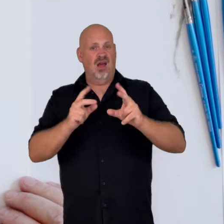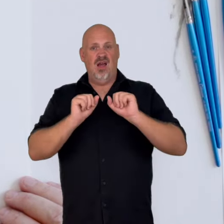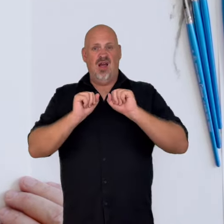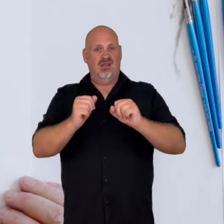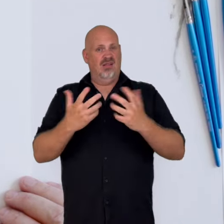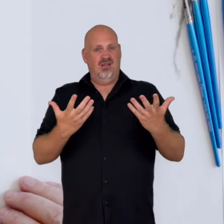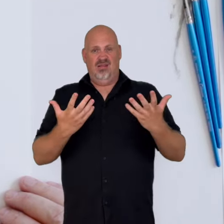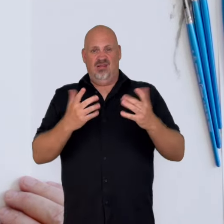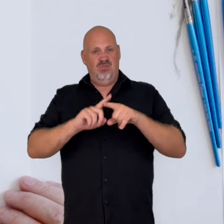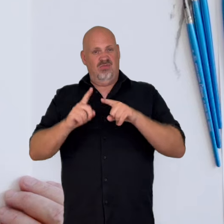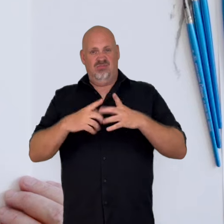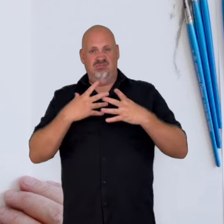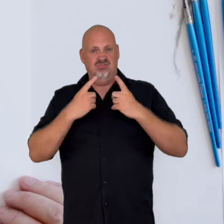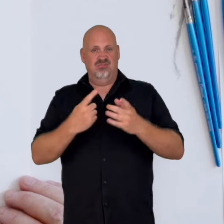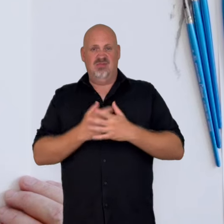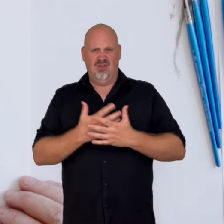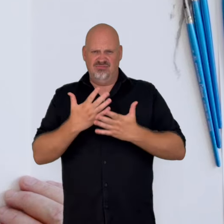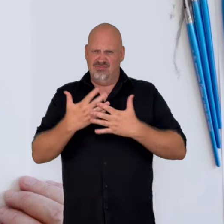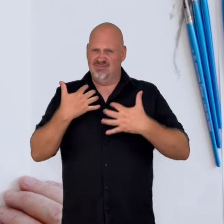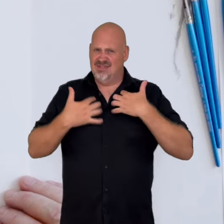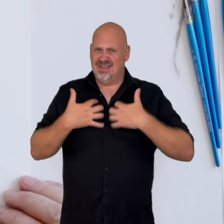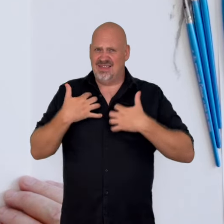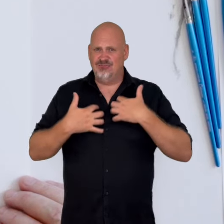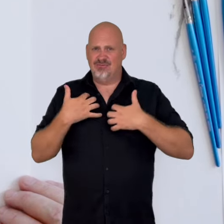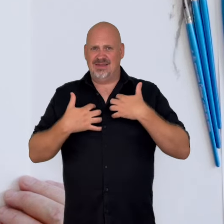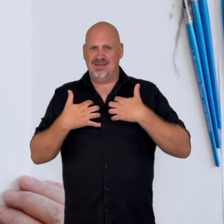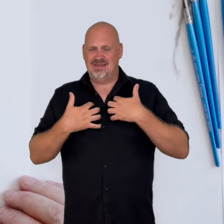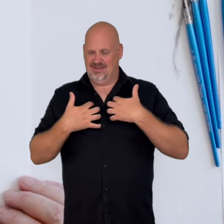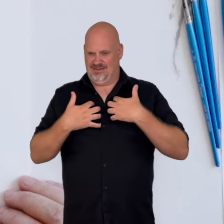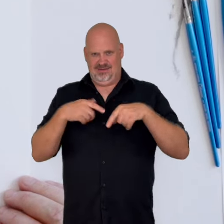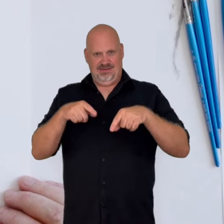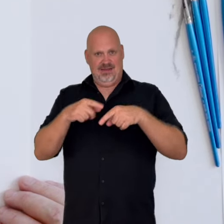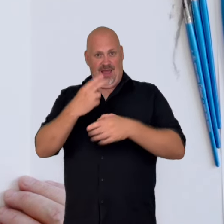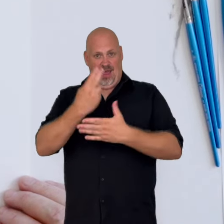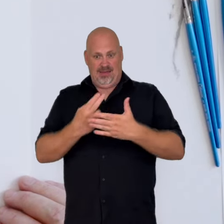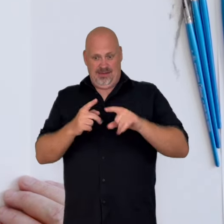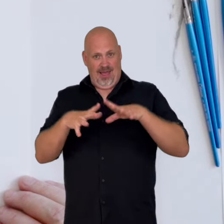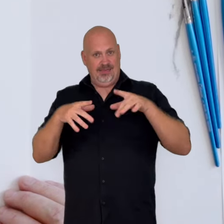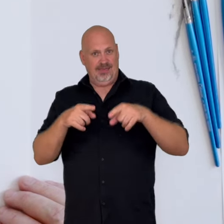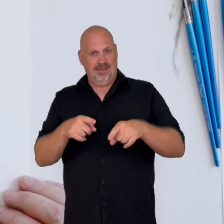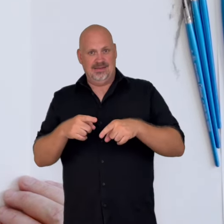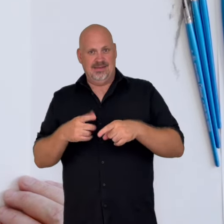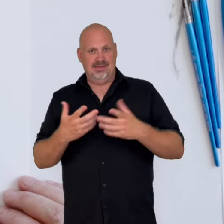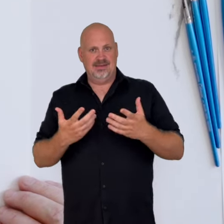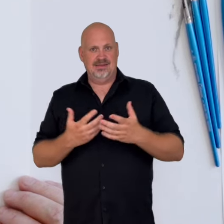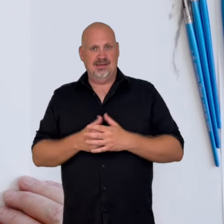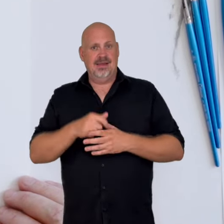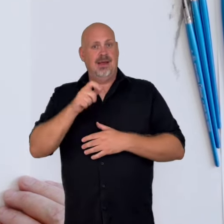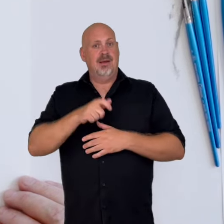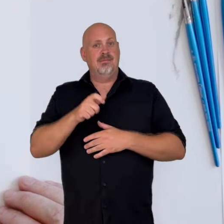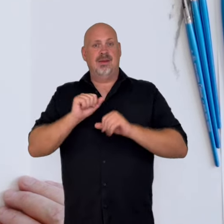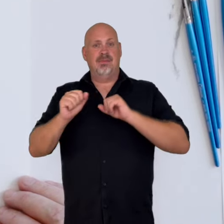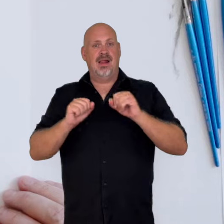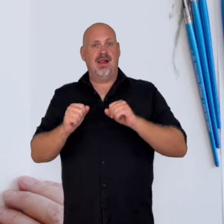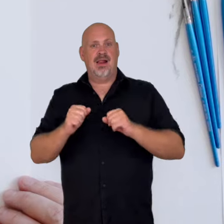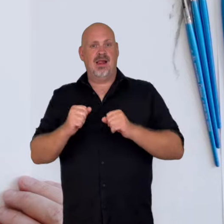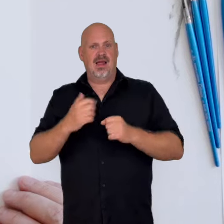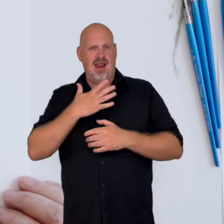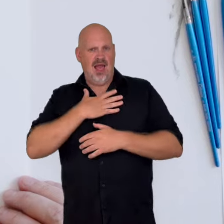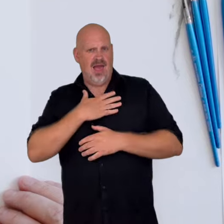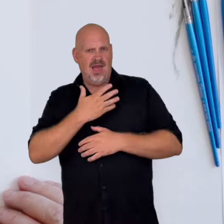and swirls, almost like a kind of a little like necklace chain. So going underneath and